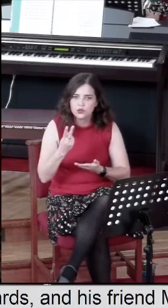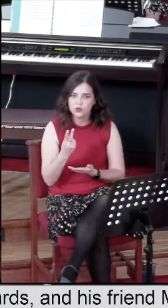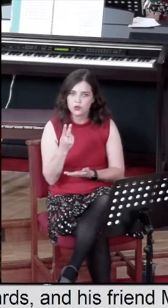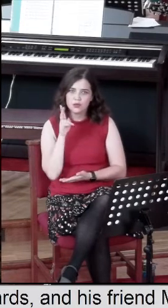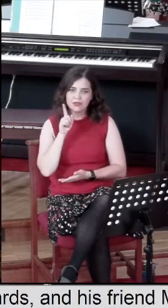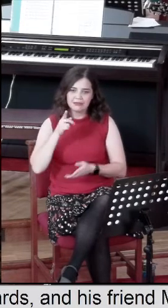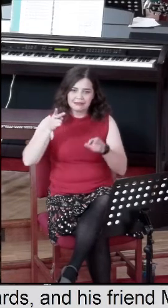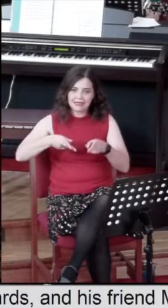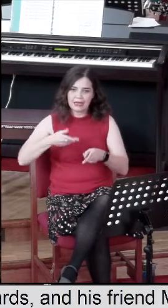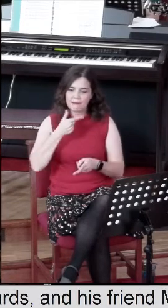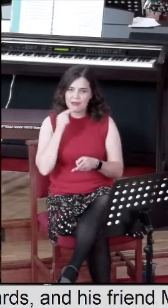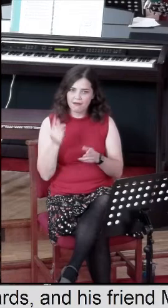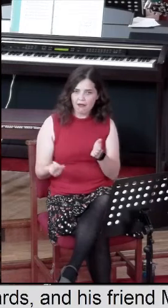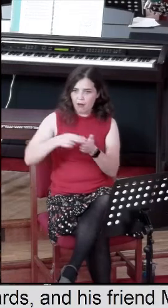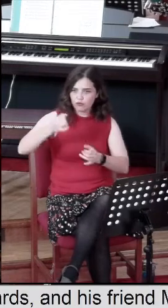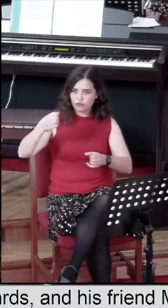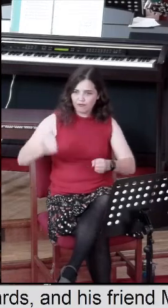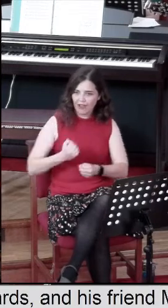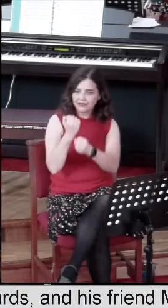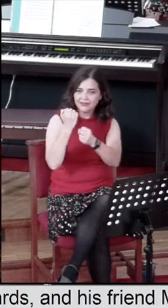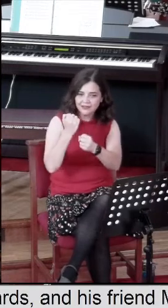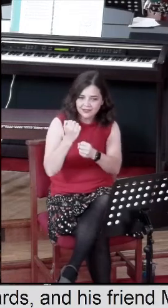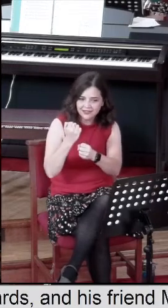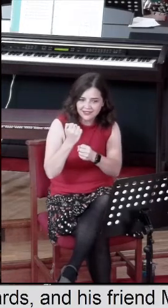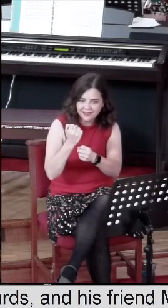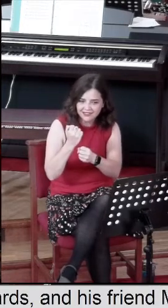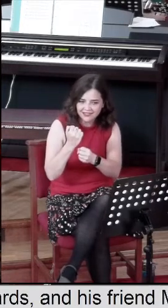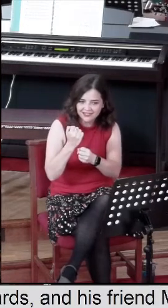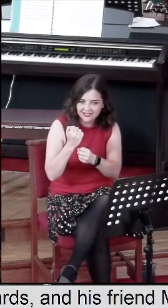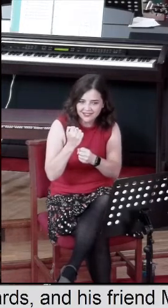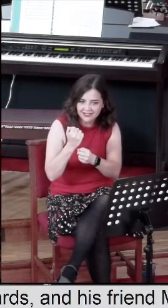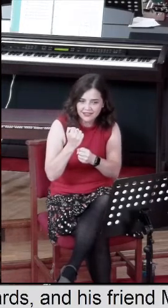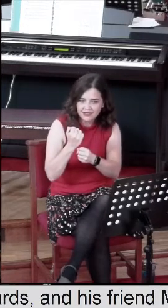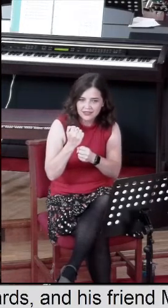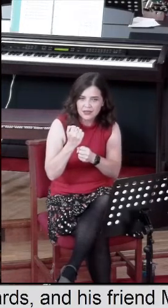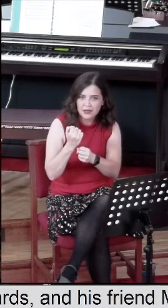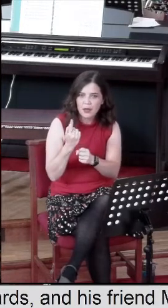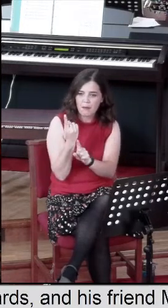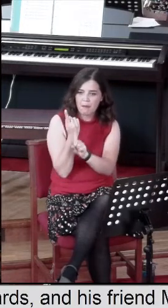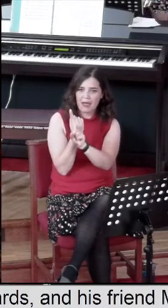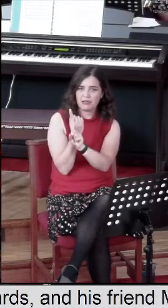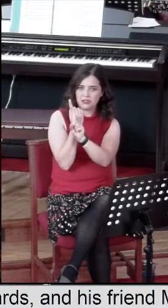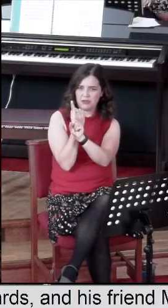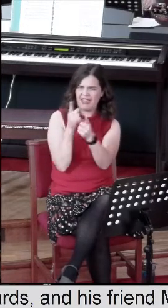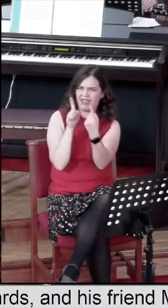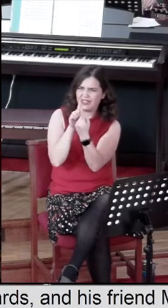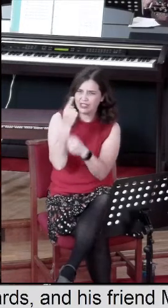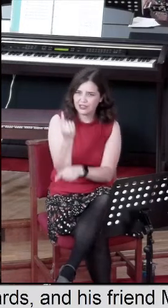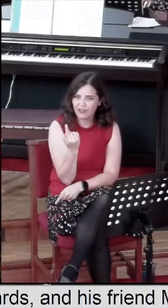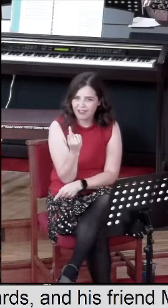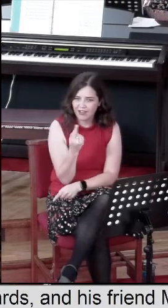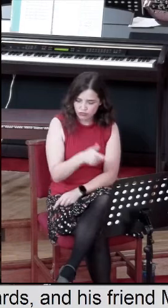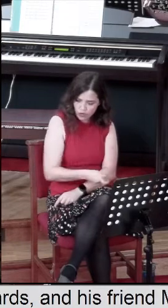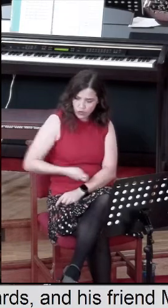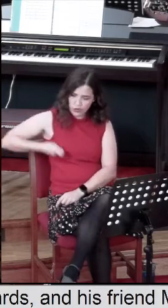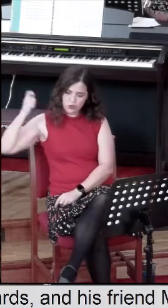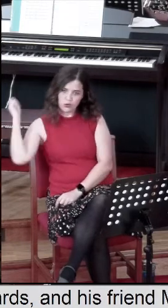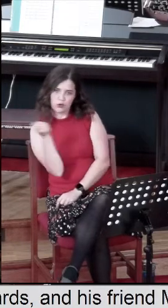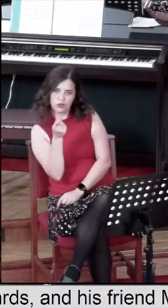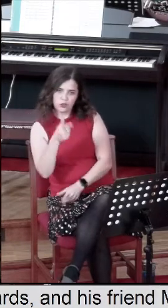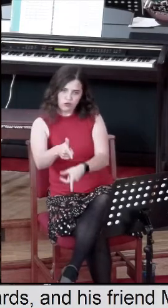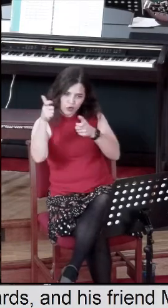dead men got up to fight. You see, people know this. Back to back, they faced each other, drew their swords and shot each